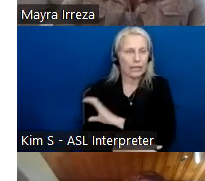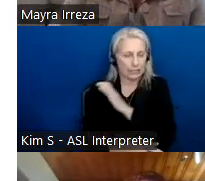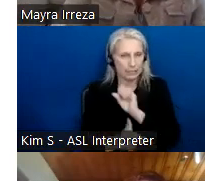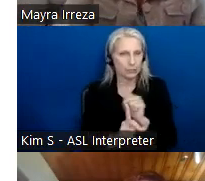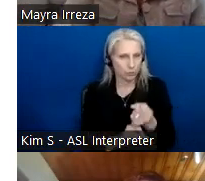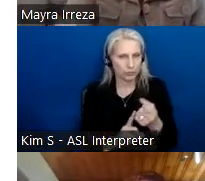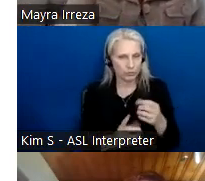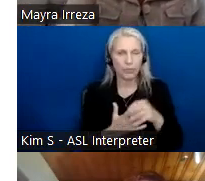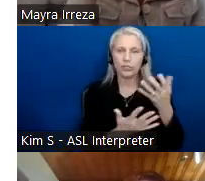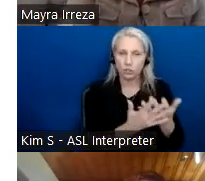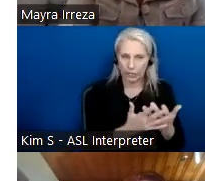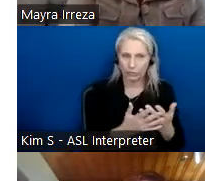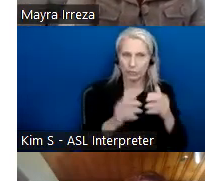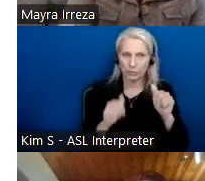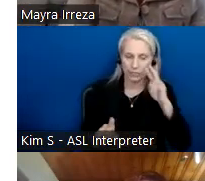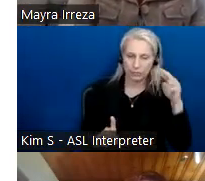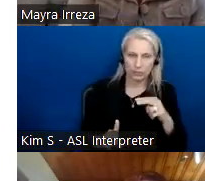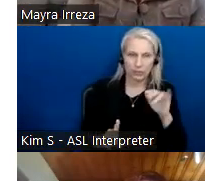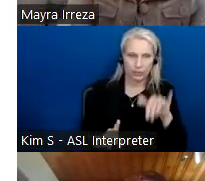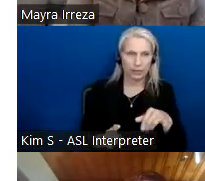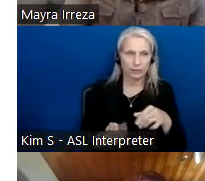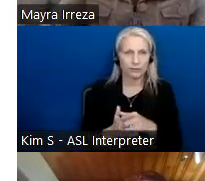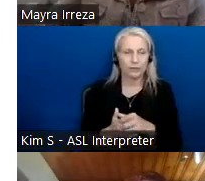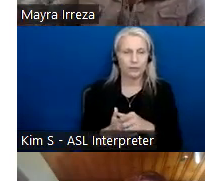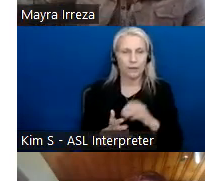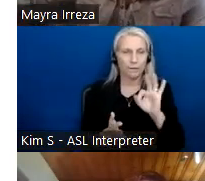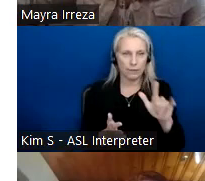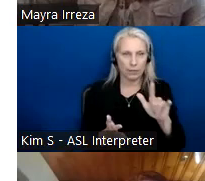and the jails are able to query this filled medication data.